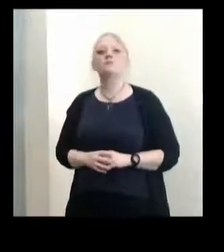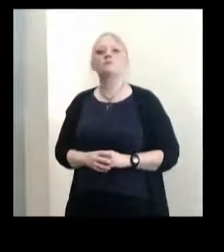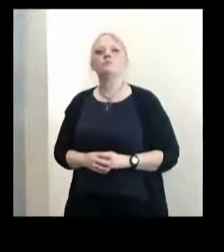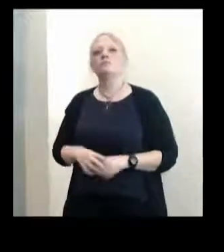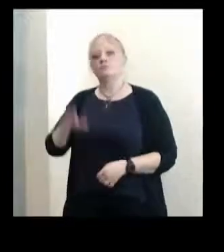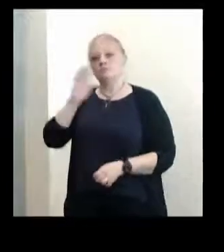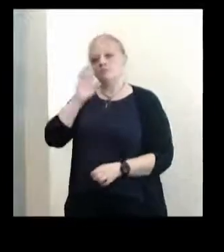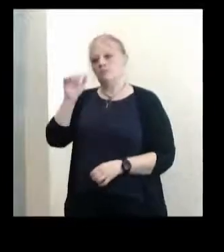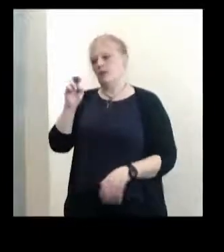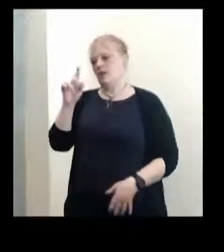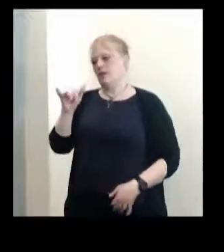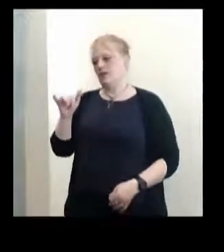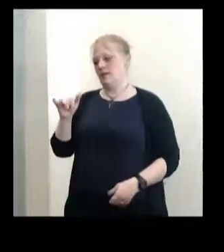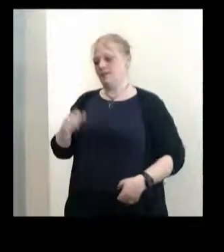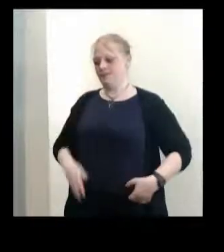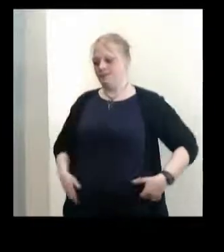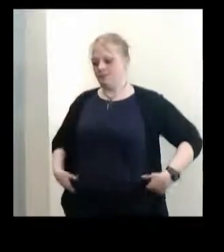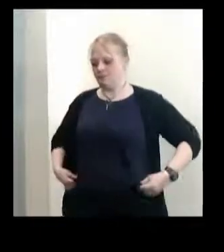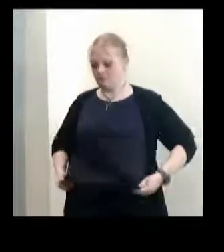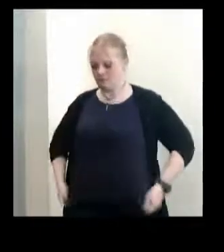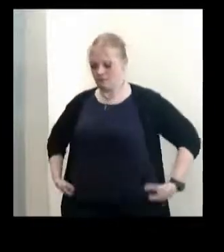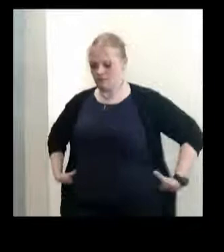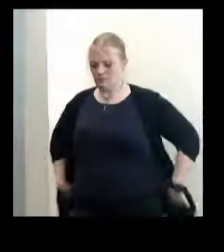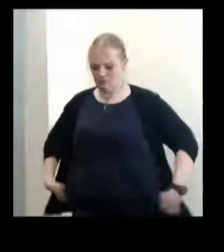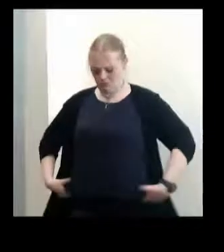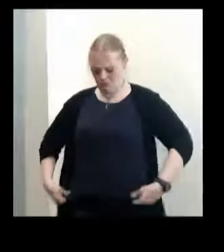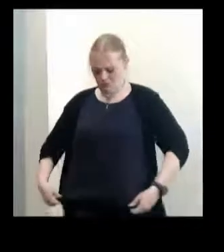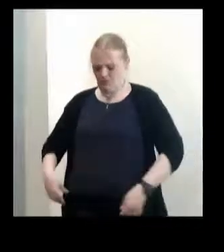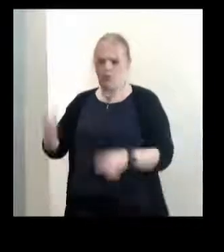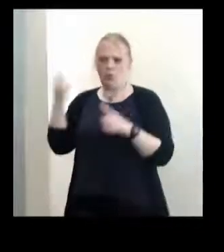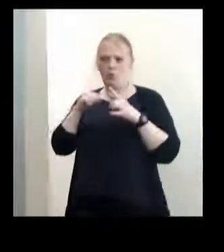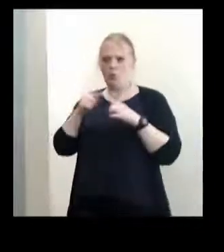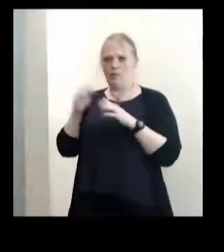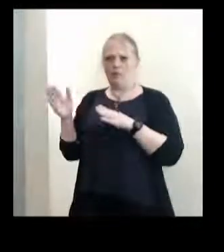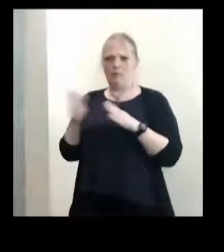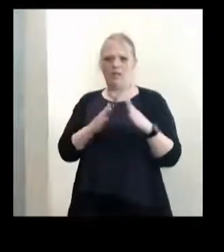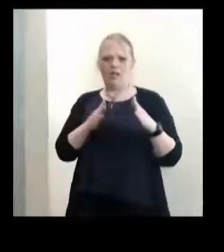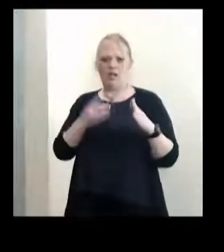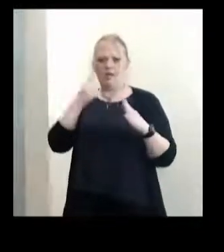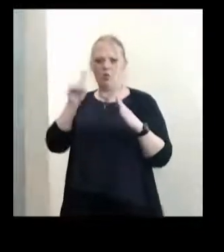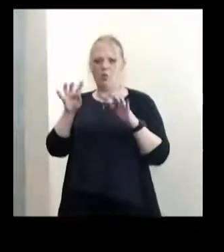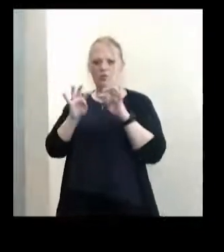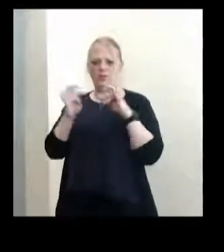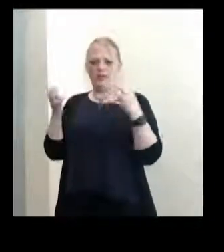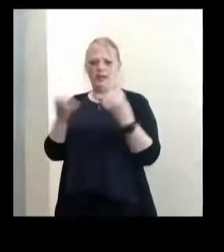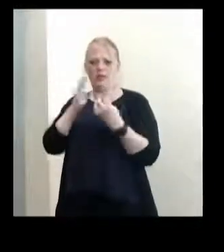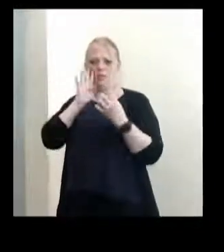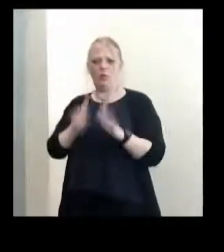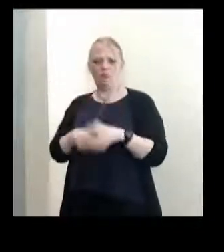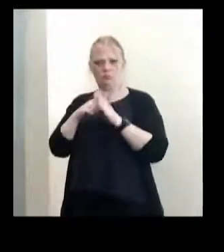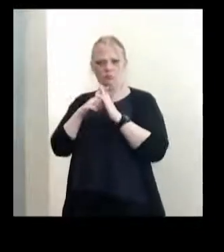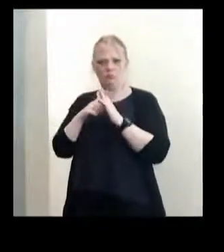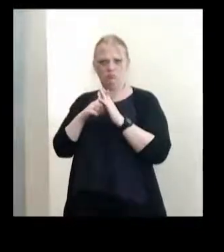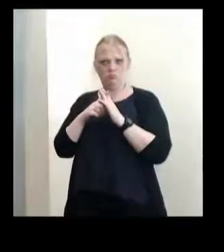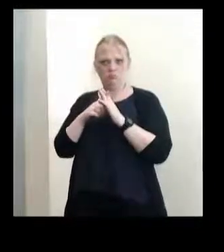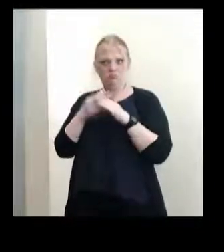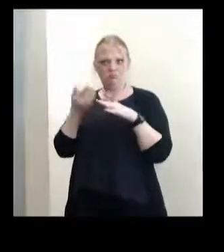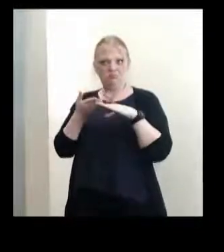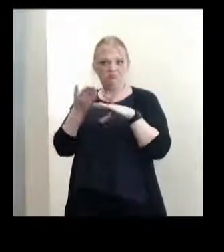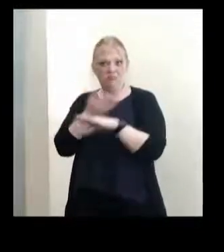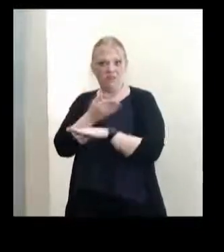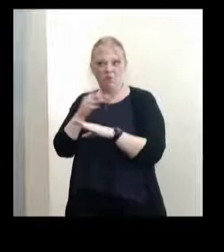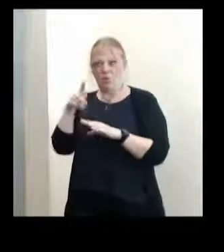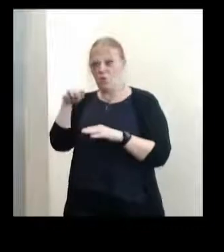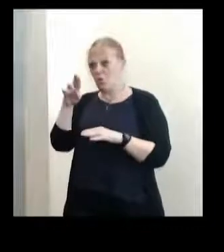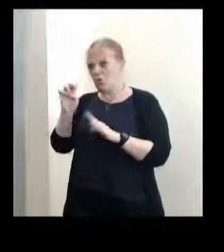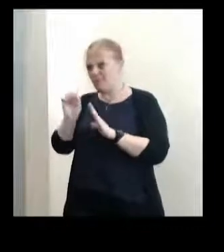Hi, Mark. Andy Young here. Just wanted to know when exactly this plan for the stadiums will go into effect. Will that begin before the Bills